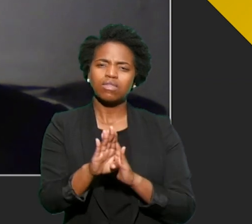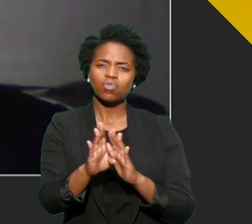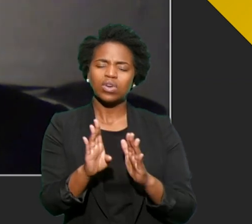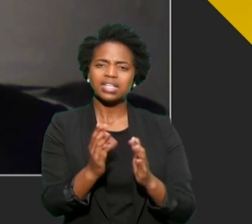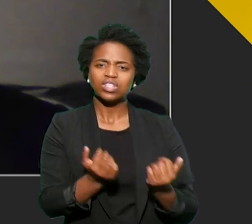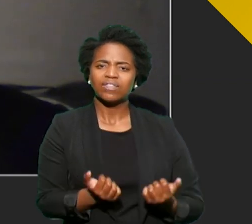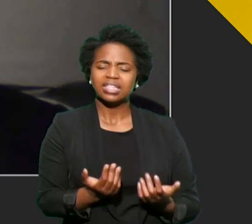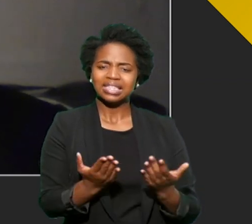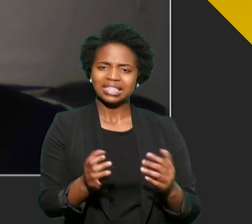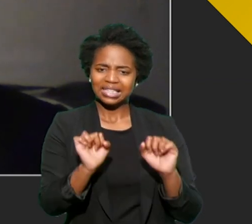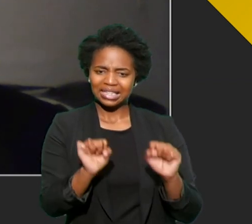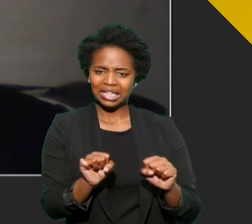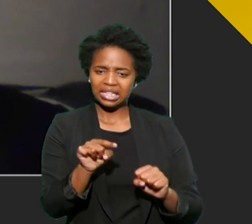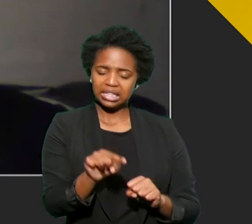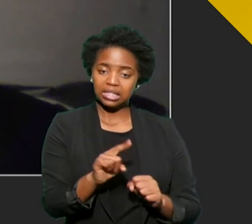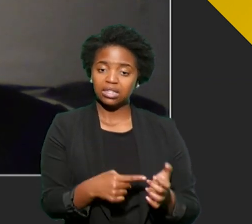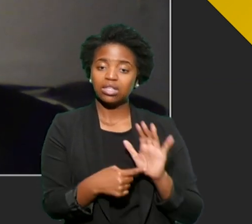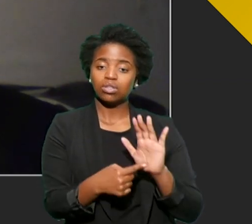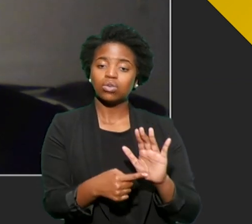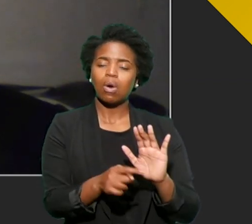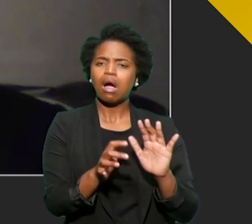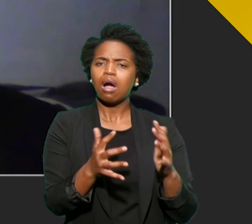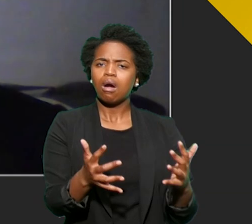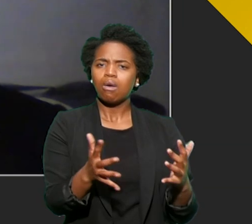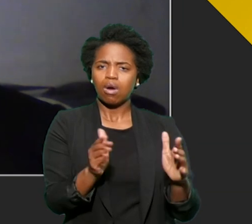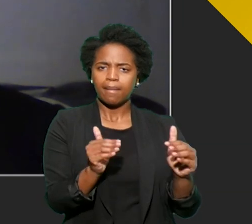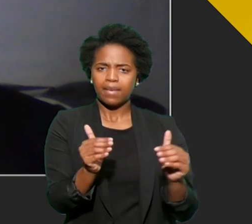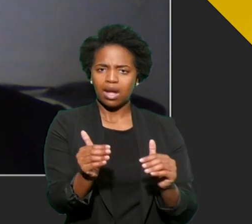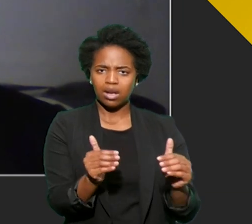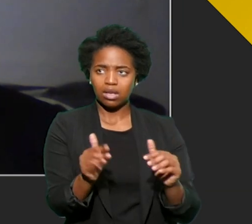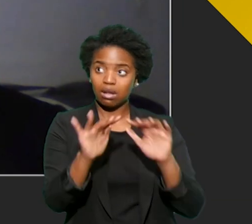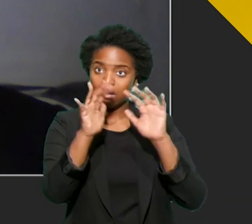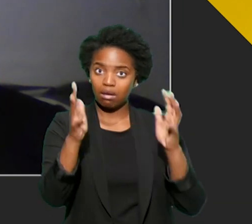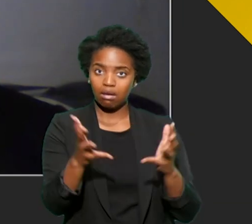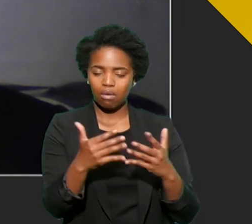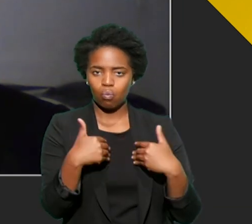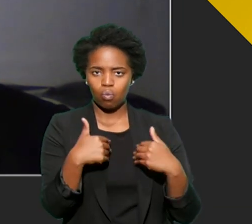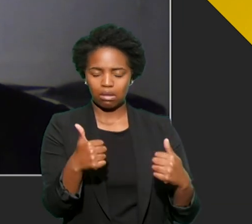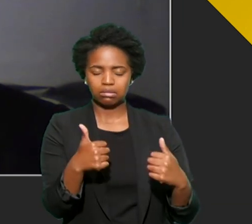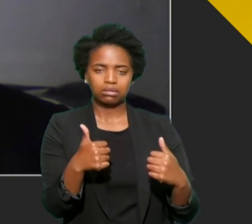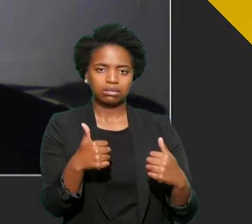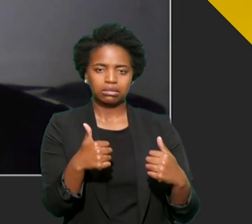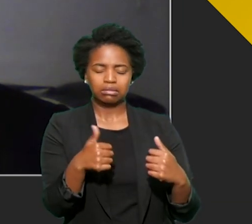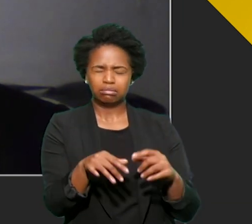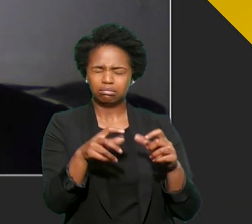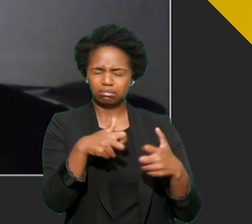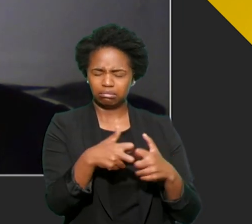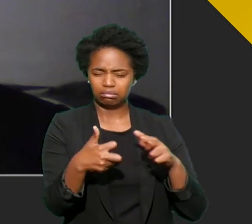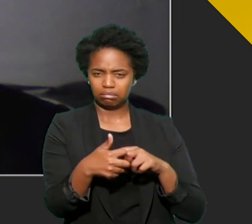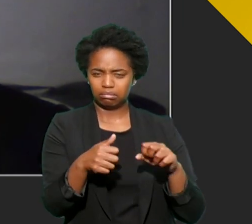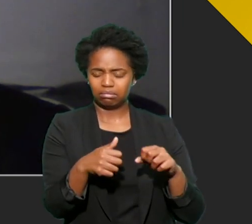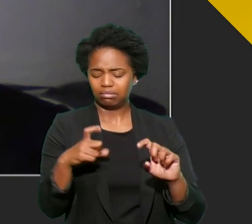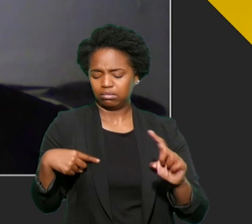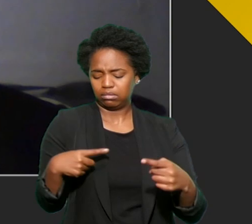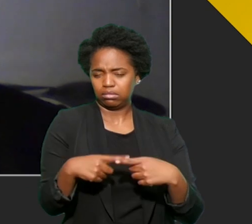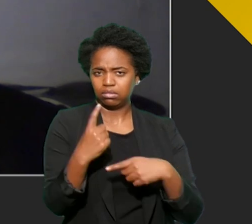service delivery. This has been demonstrated in managing the ongoing global health crisis. Over the years, medical